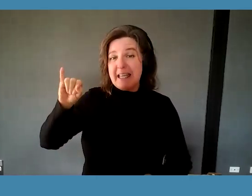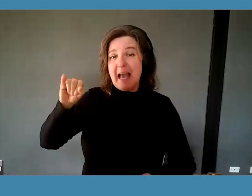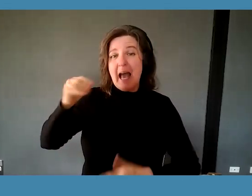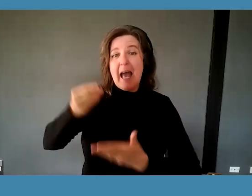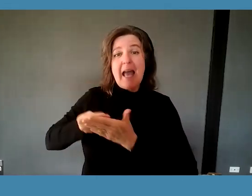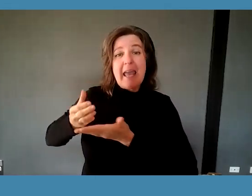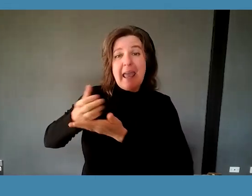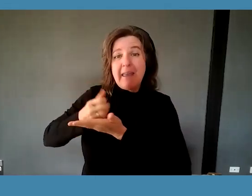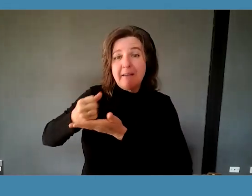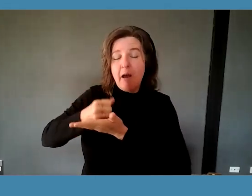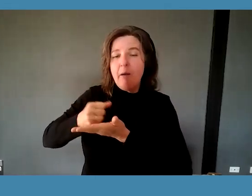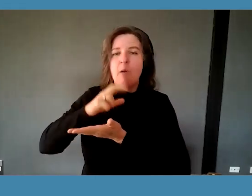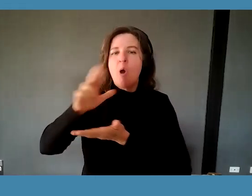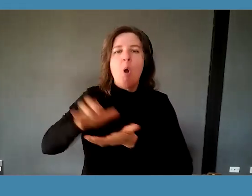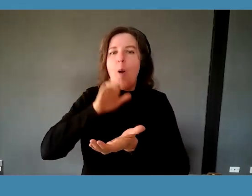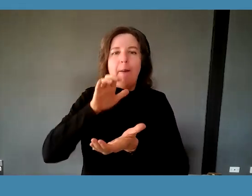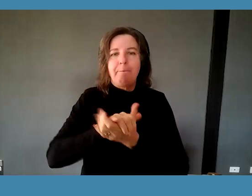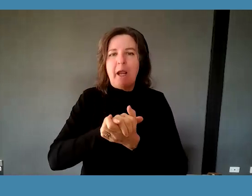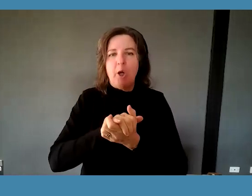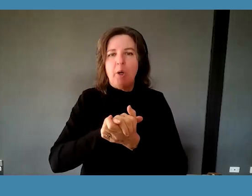jointly?